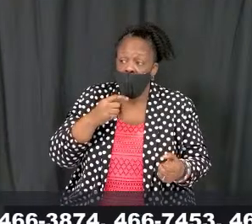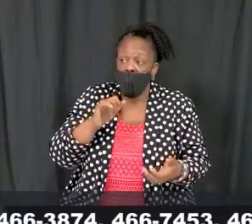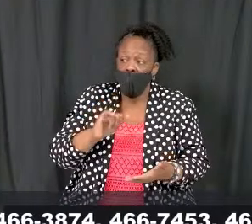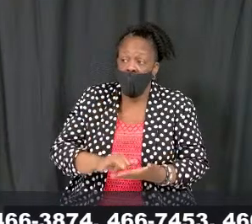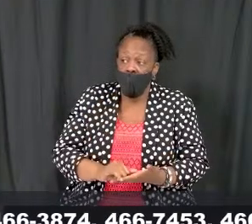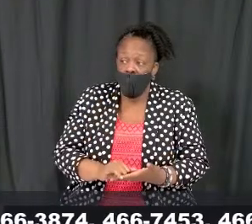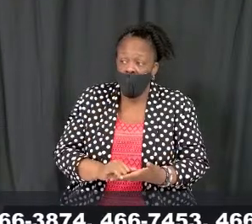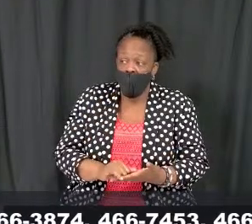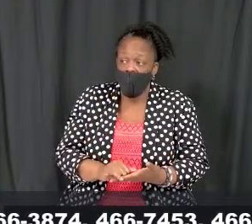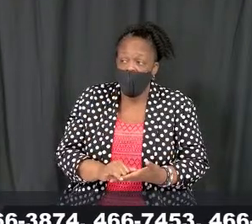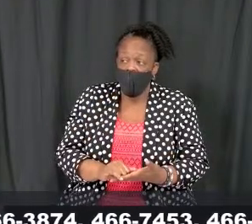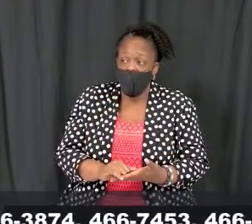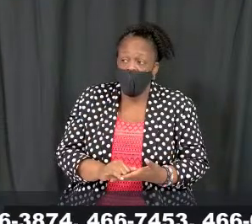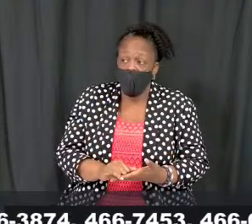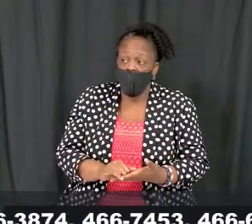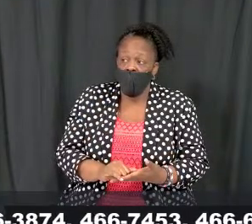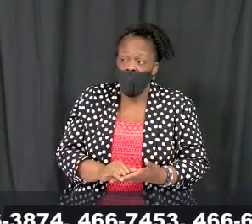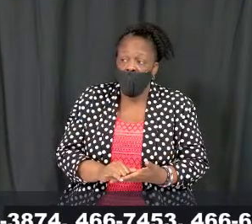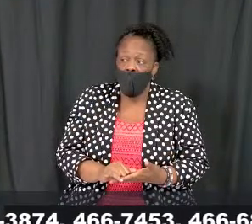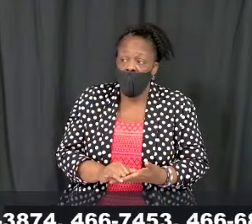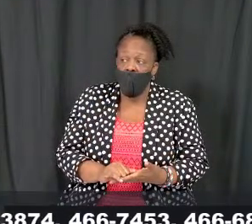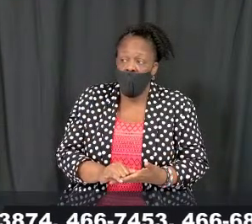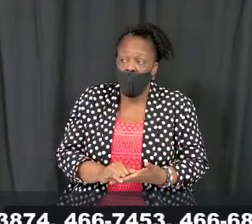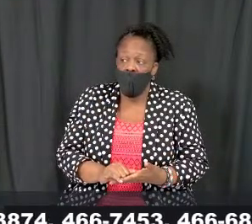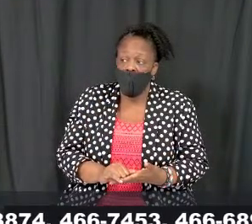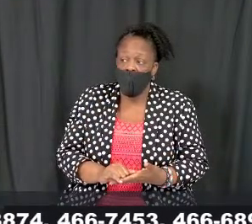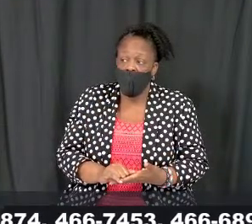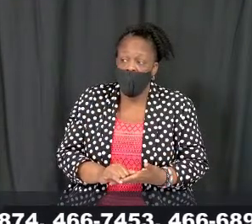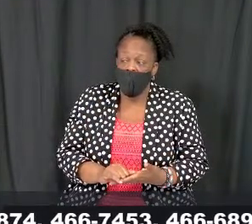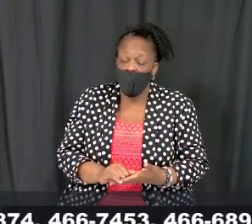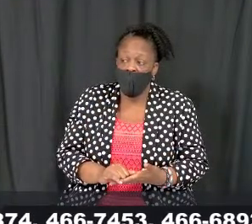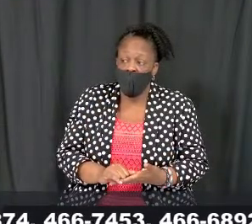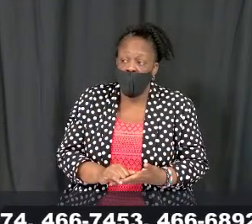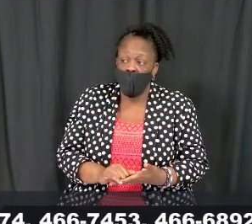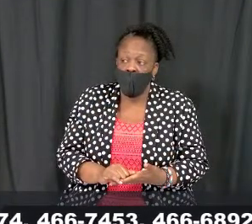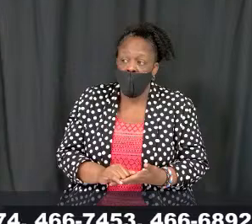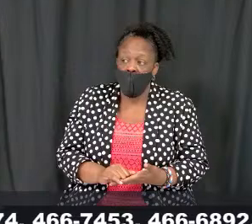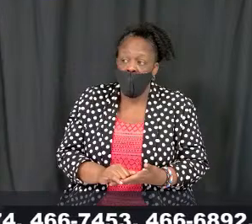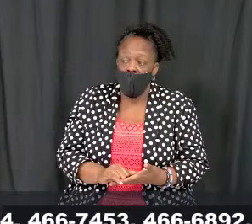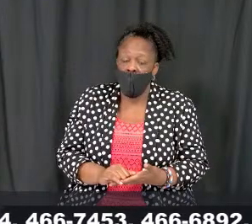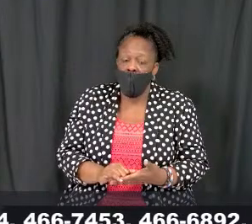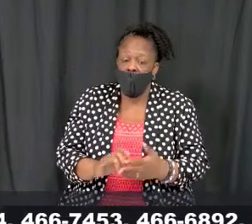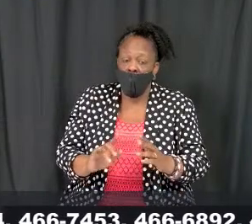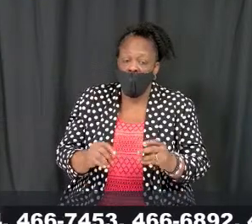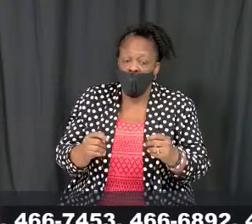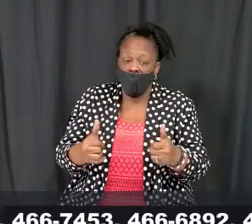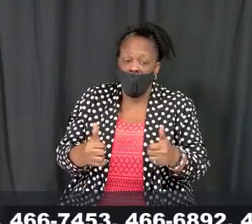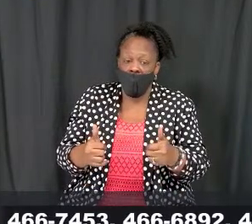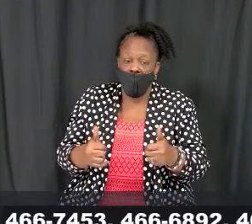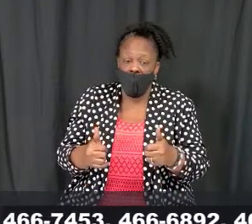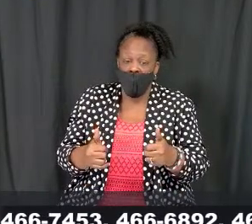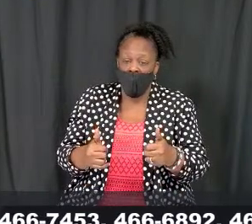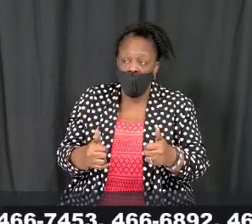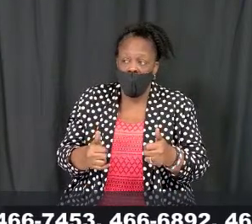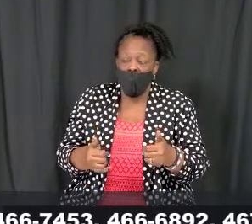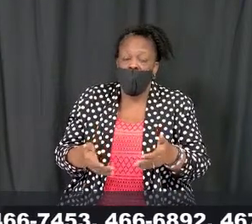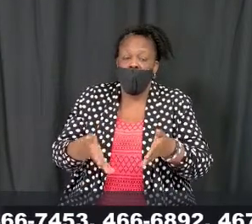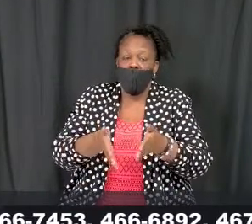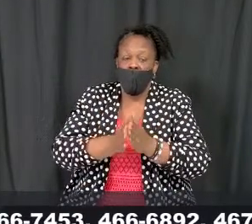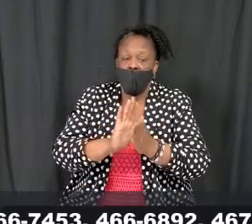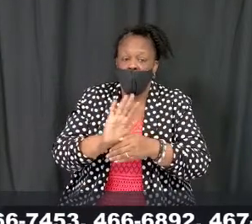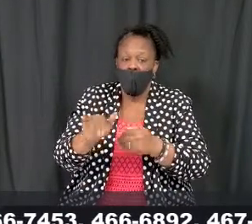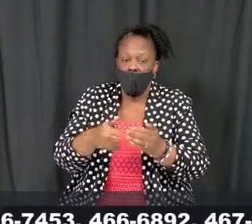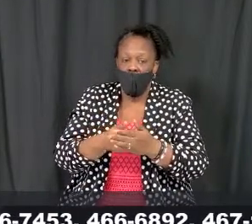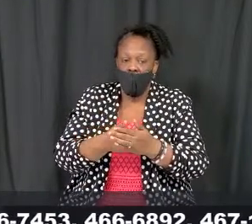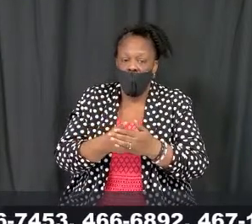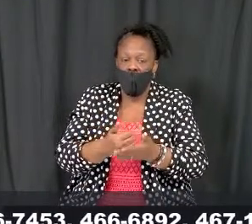response to this particular matter will be swift and thorough. We are requiring the all-of-society